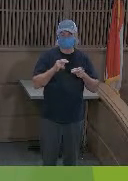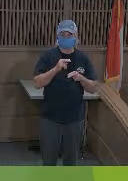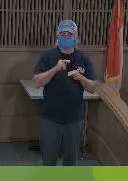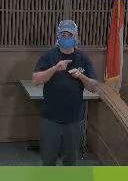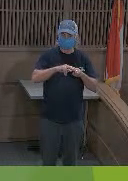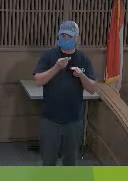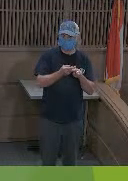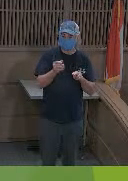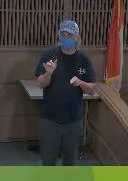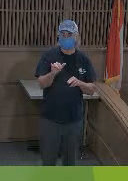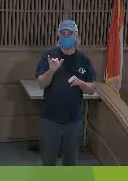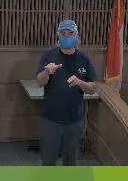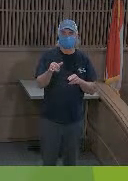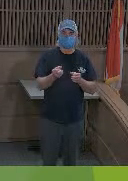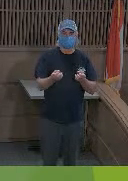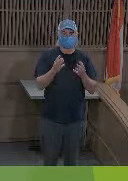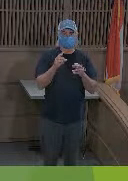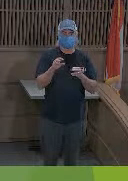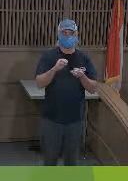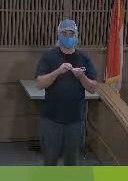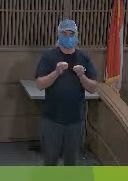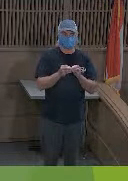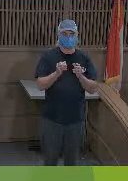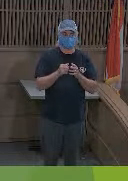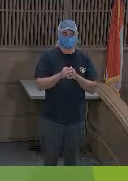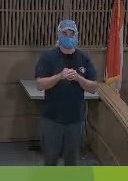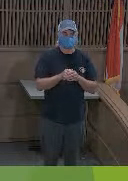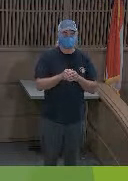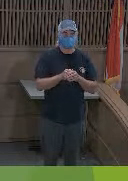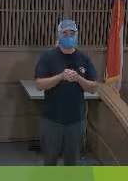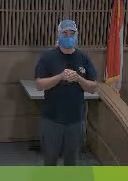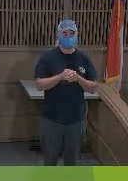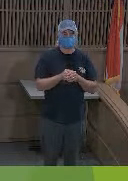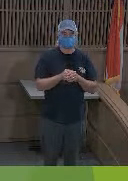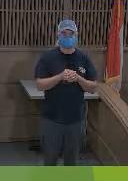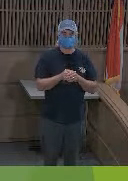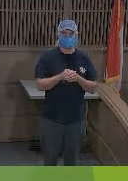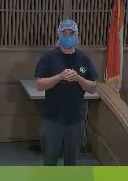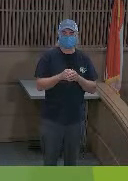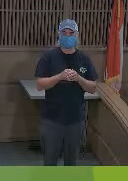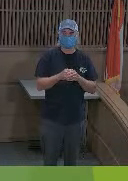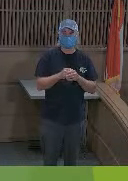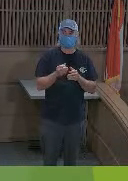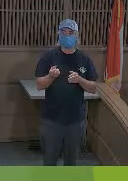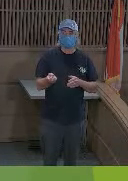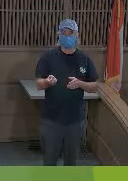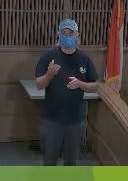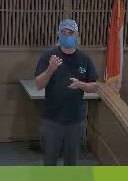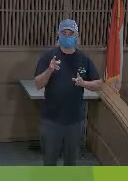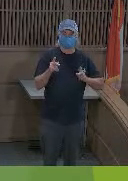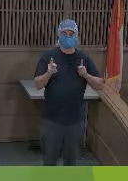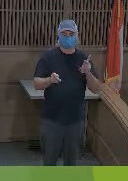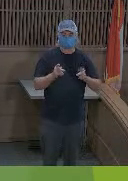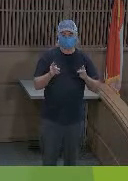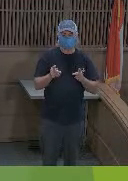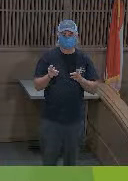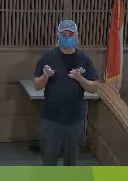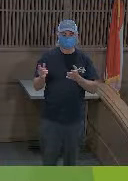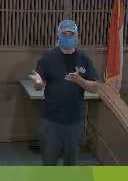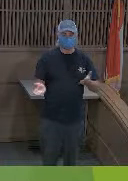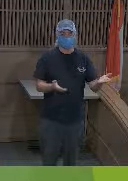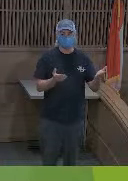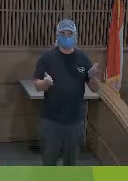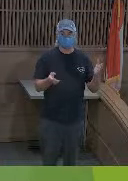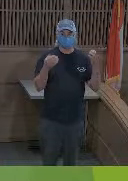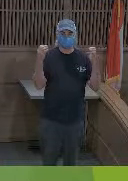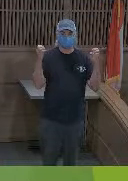rolling rate, and another Mr. Allen has referenced is the number of transports we have from Dougherty